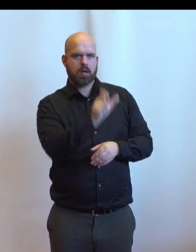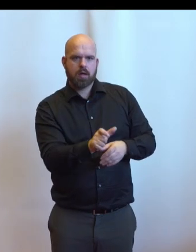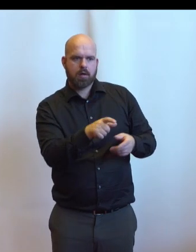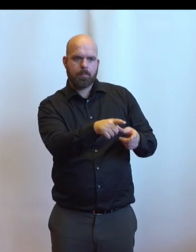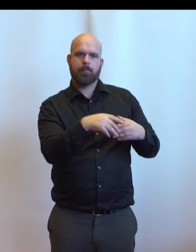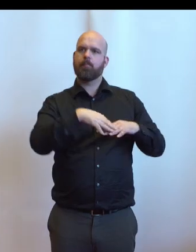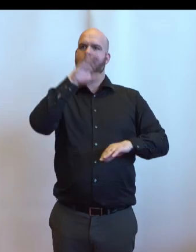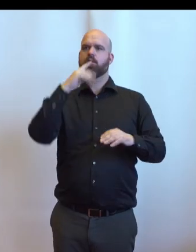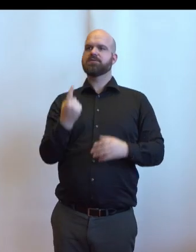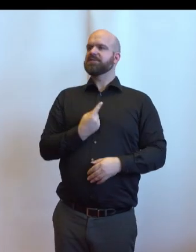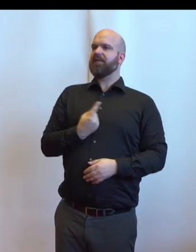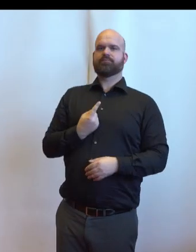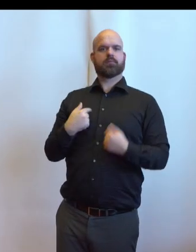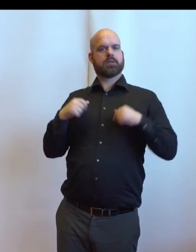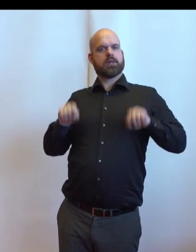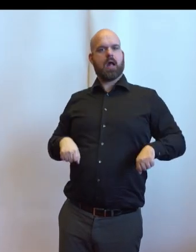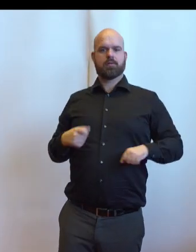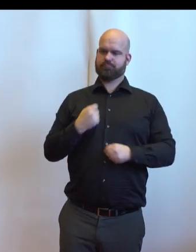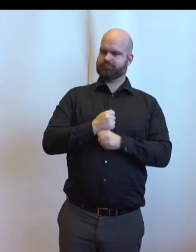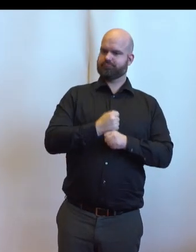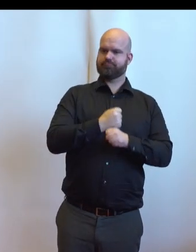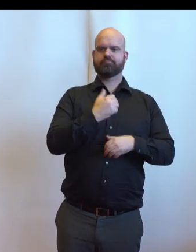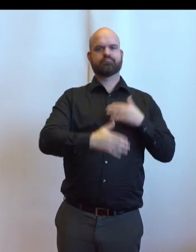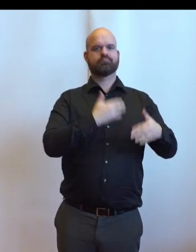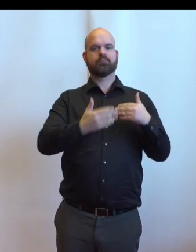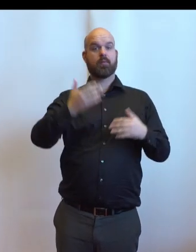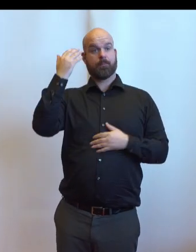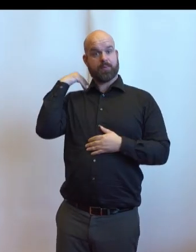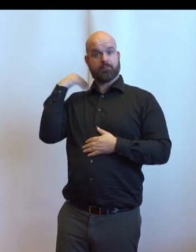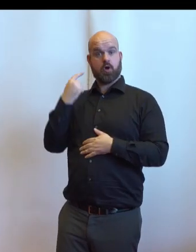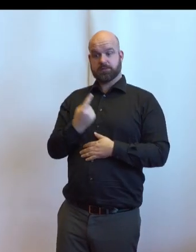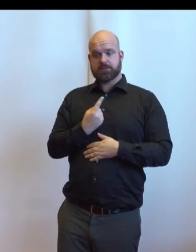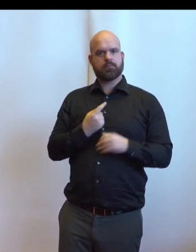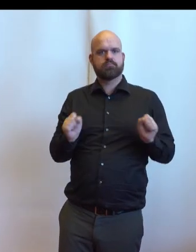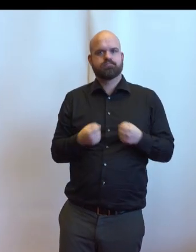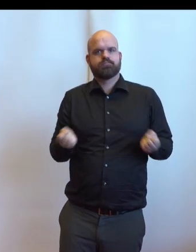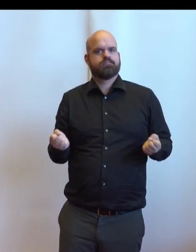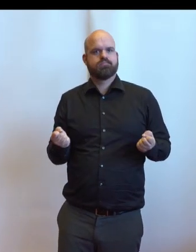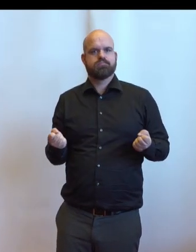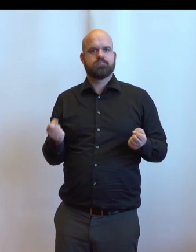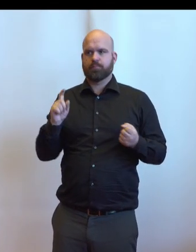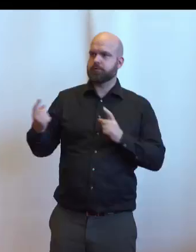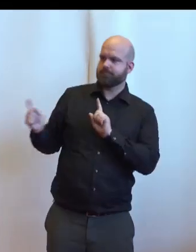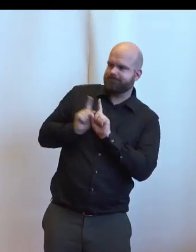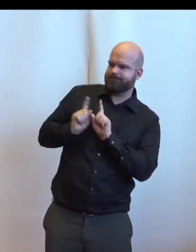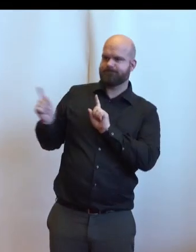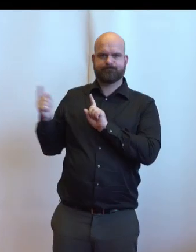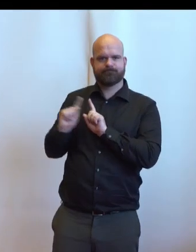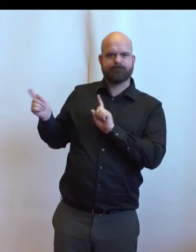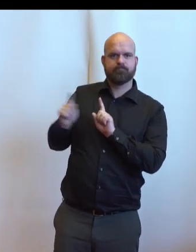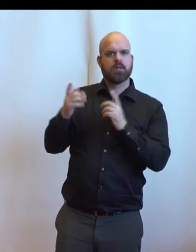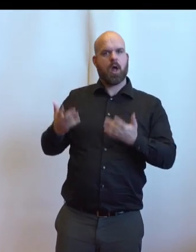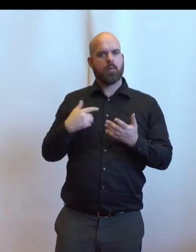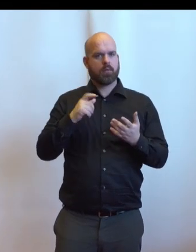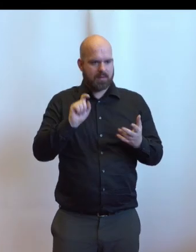do before, but it makes things that were formerly impossible for some people possible for them, but better for everyone.